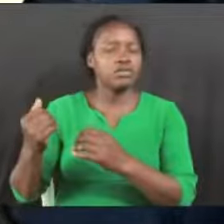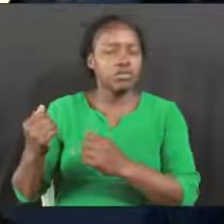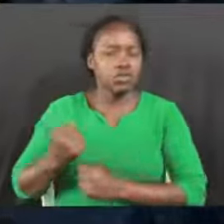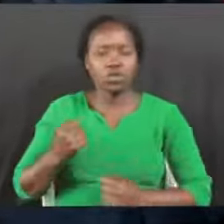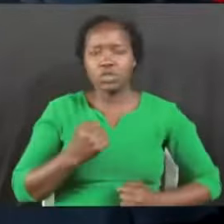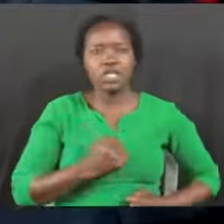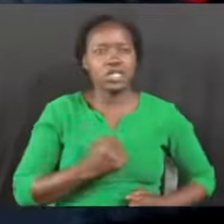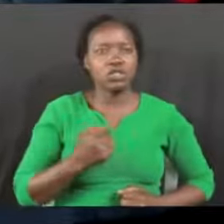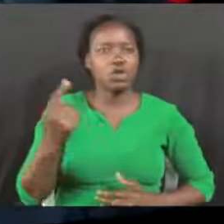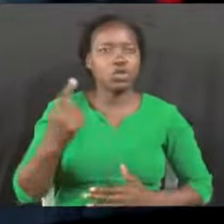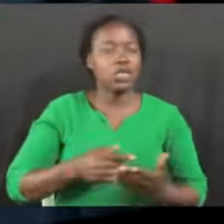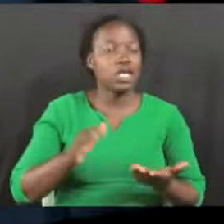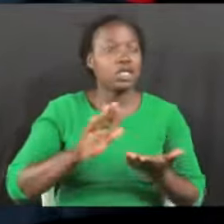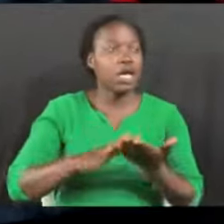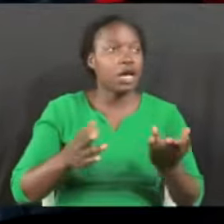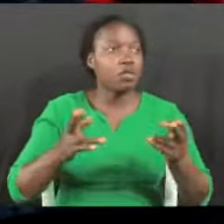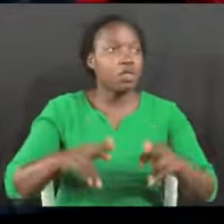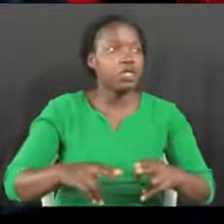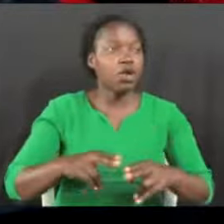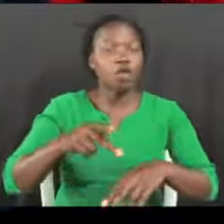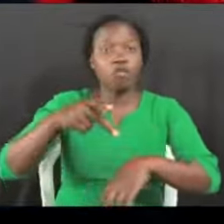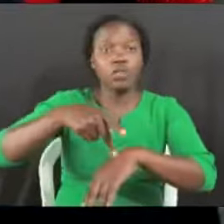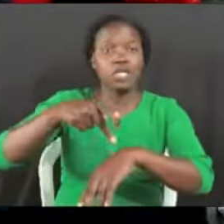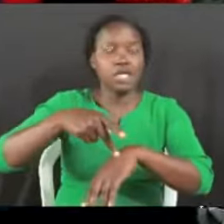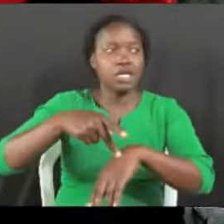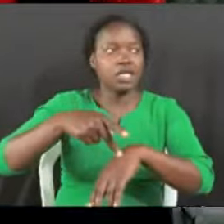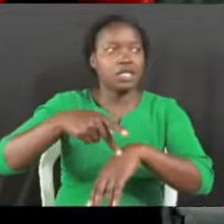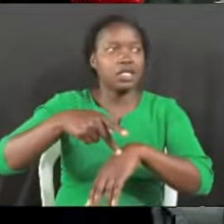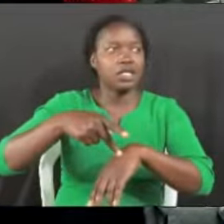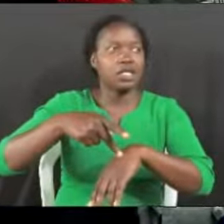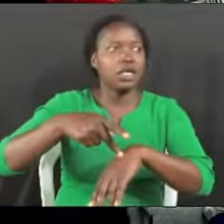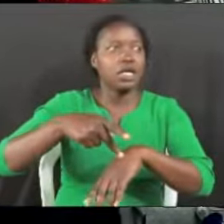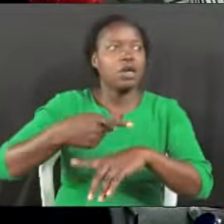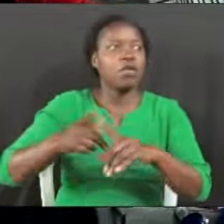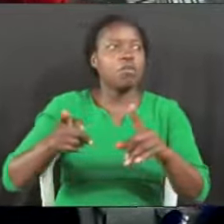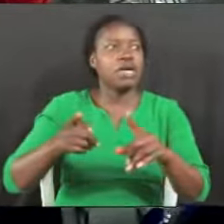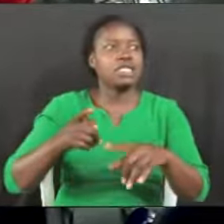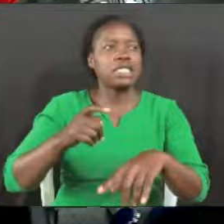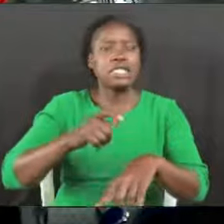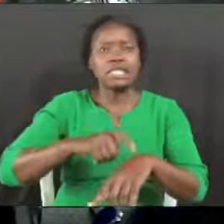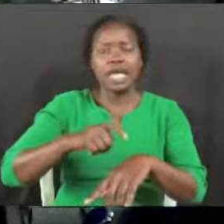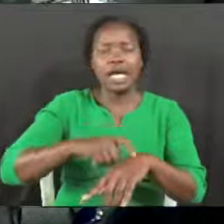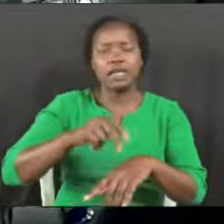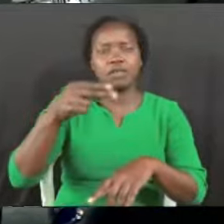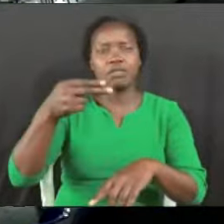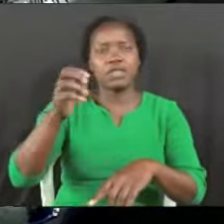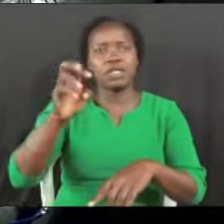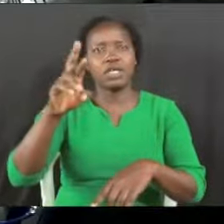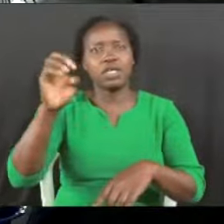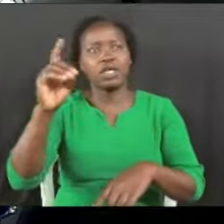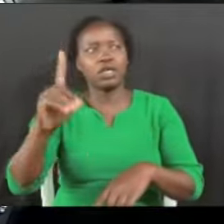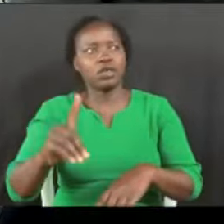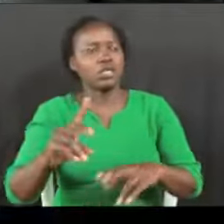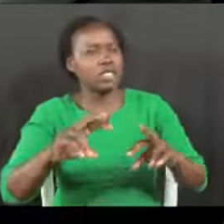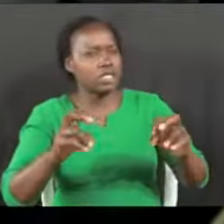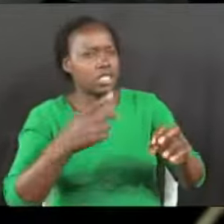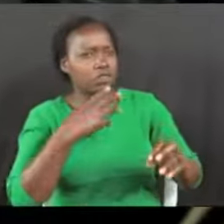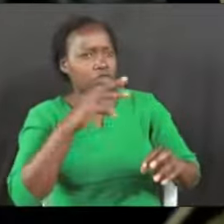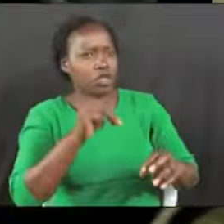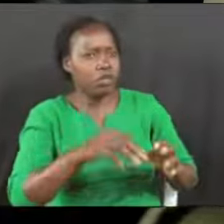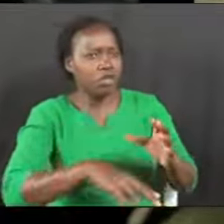what had become of Peter. But when Herod had searched for him and not found